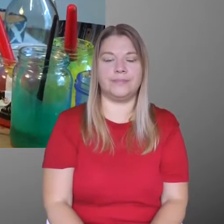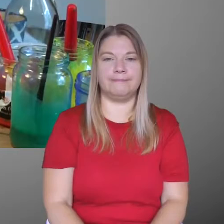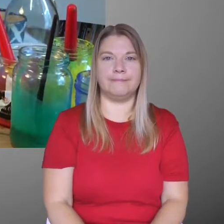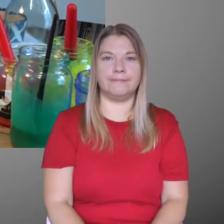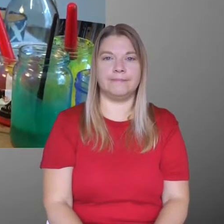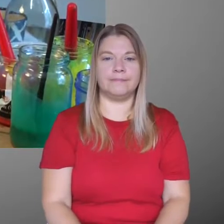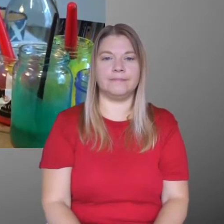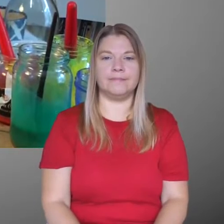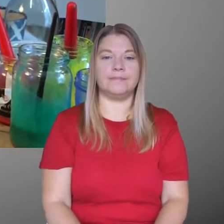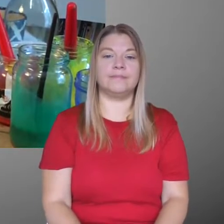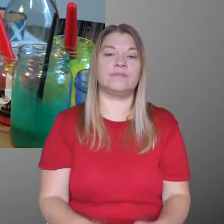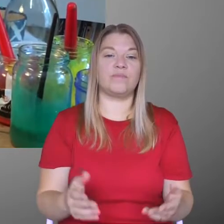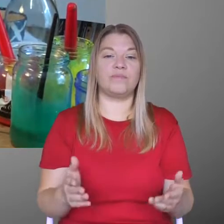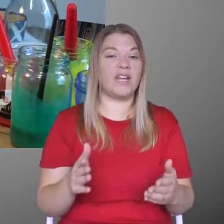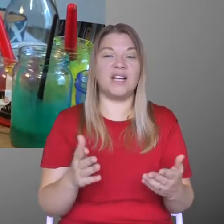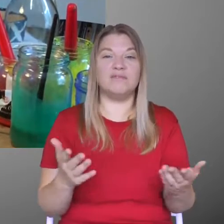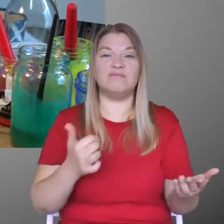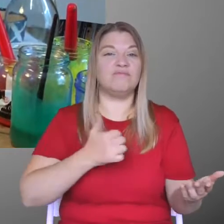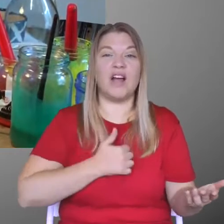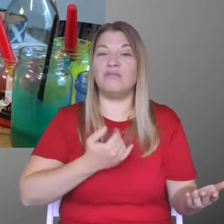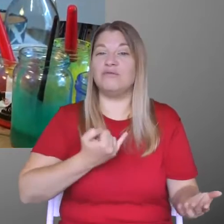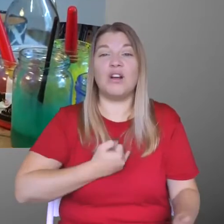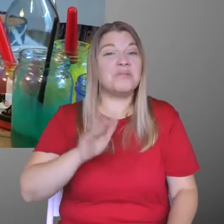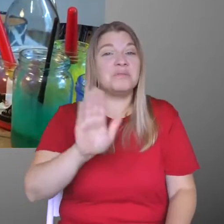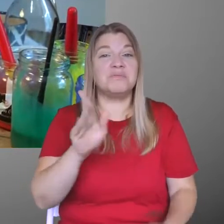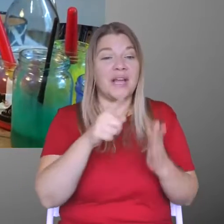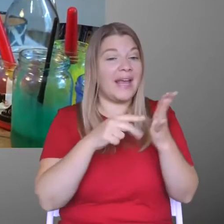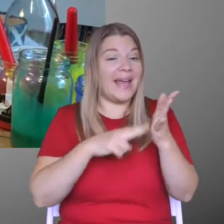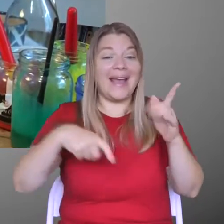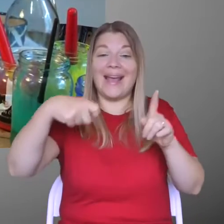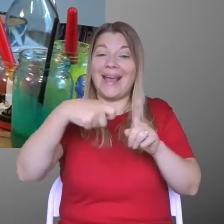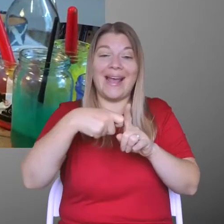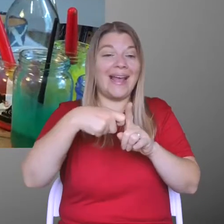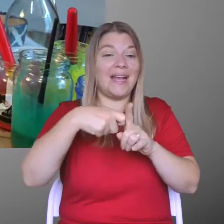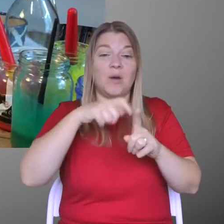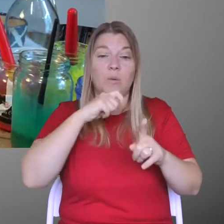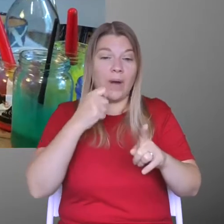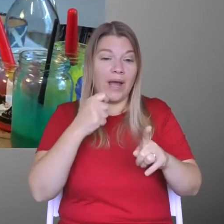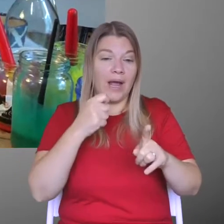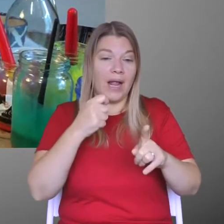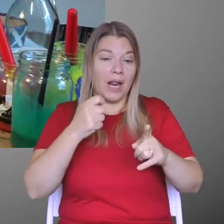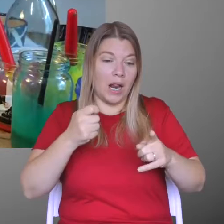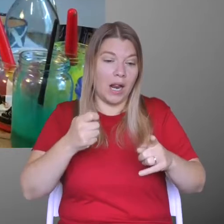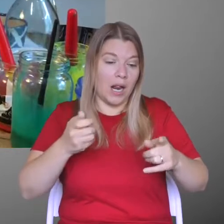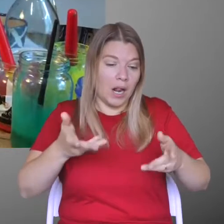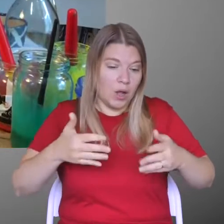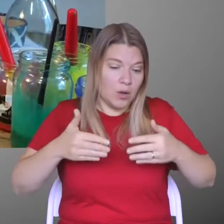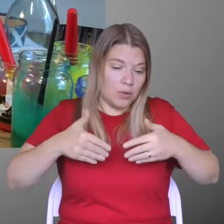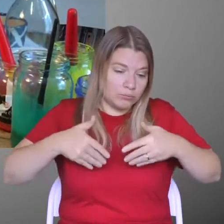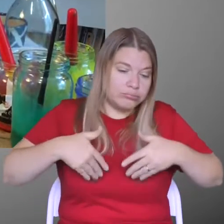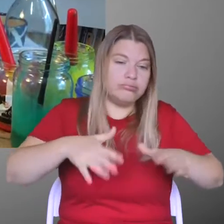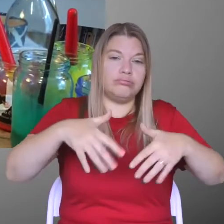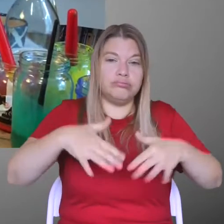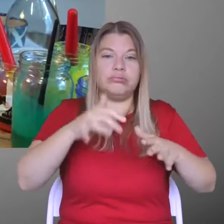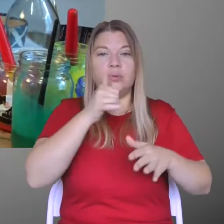And as I say, no right or wrong. The ink is going to go wherever the air pushes it. So you take your